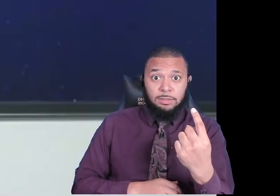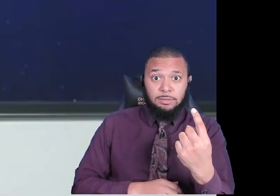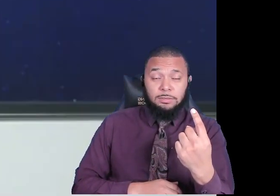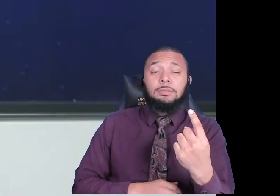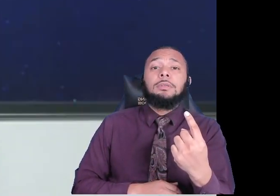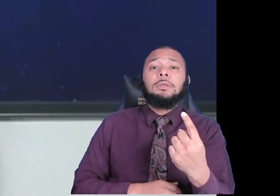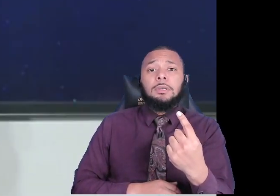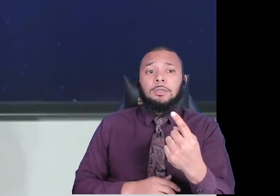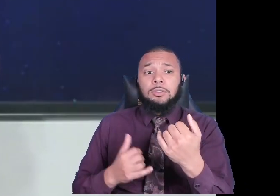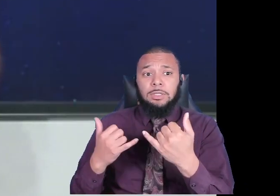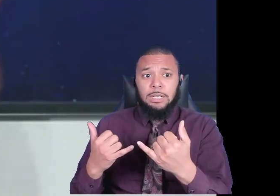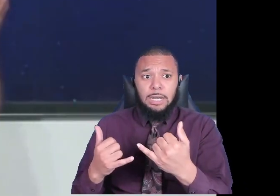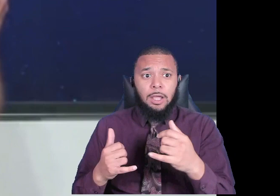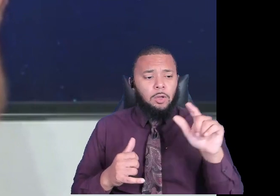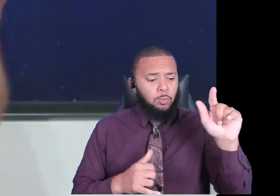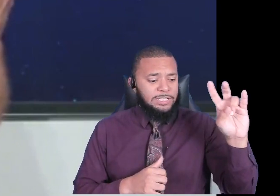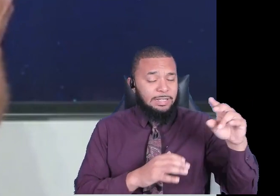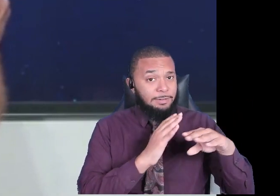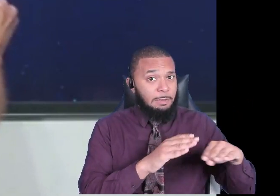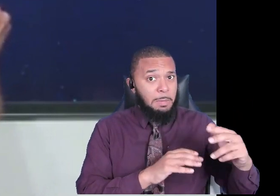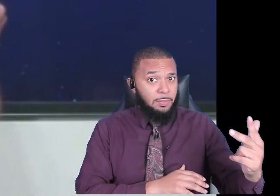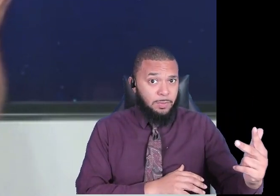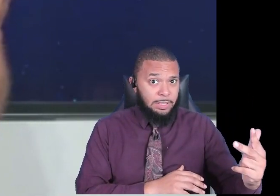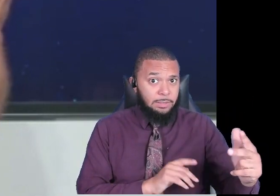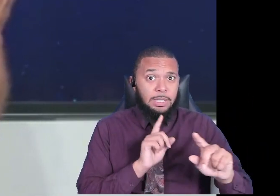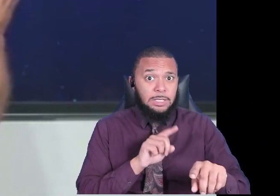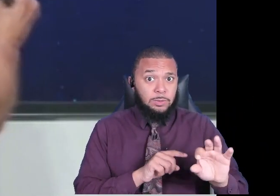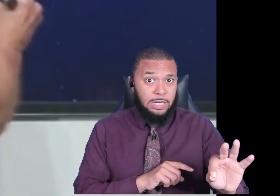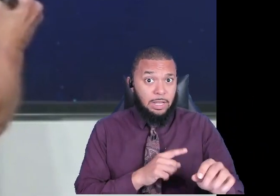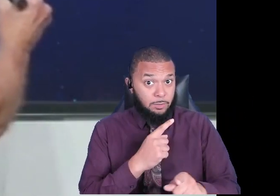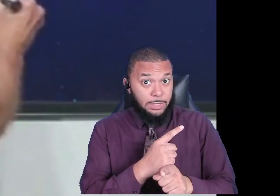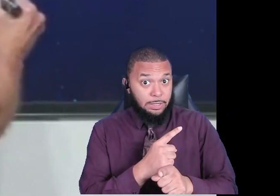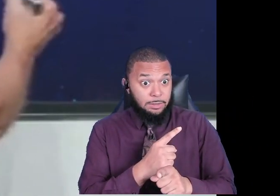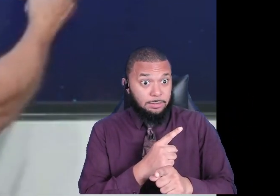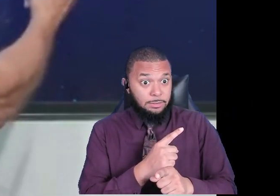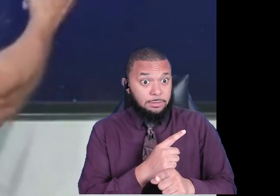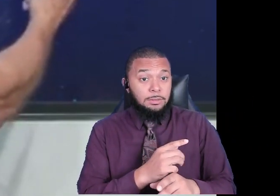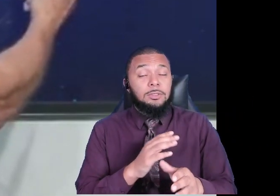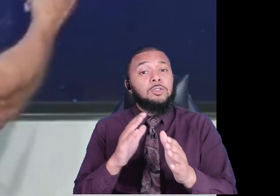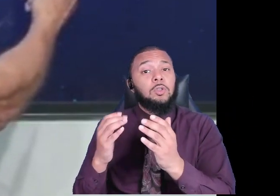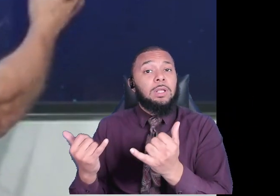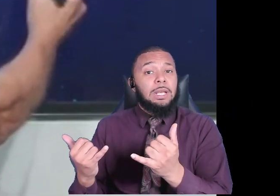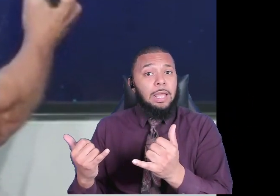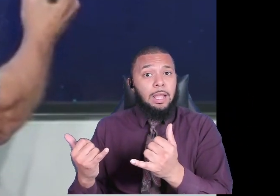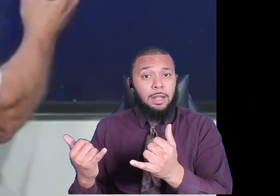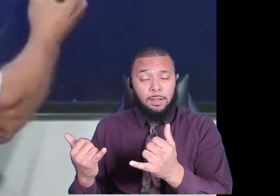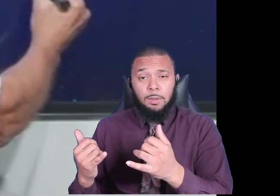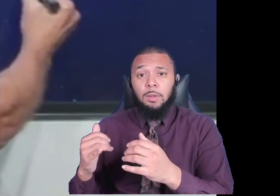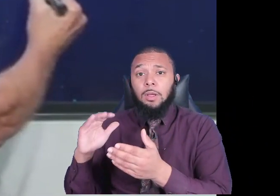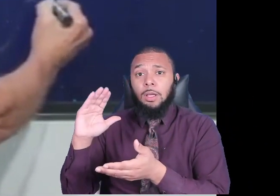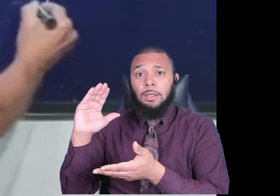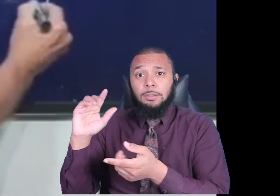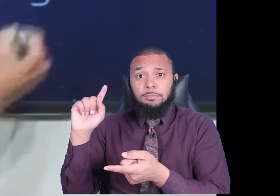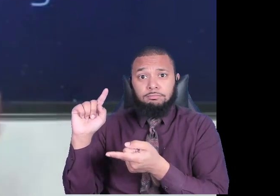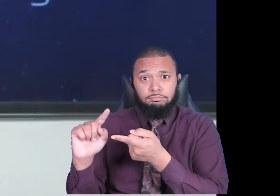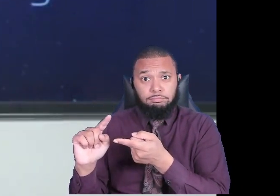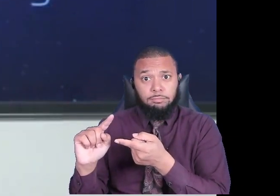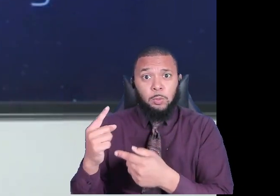again. Let's subtract 1 from this exponent, and let's divide this answer by 3.